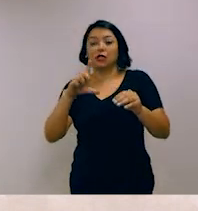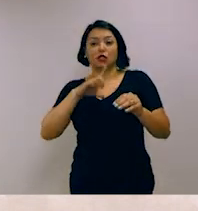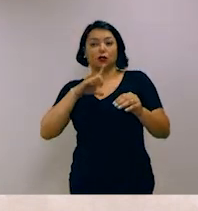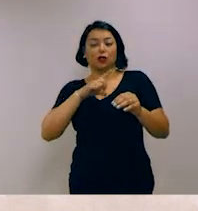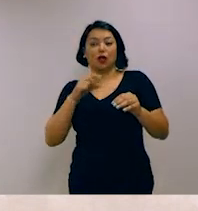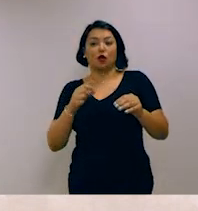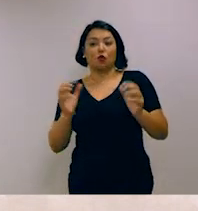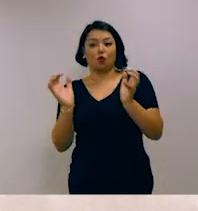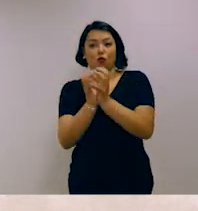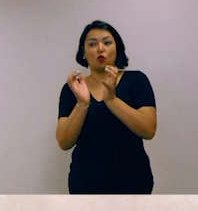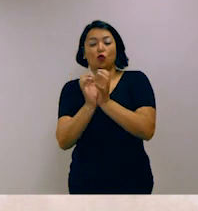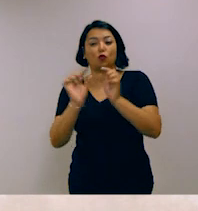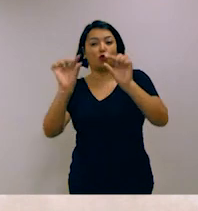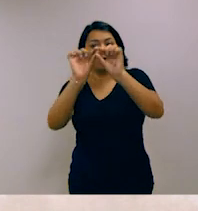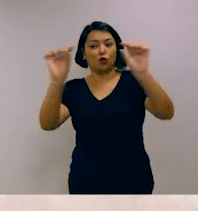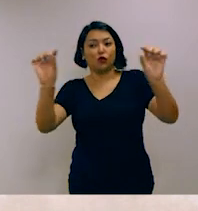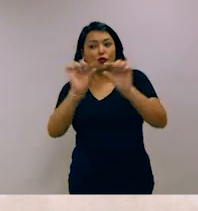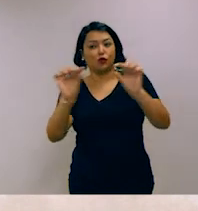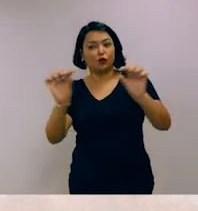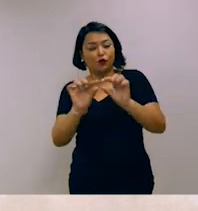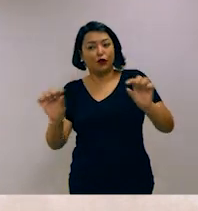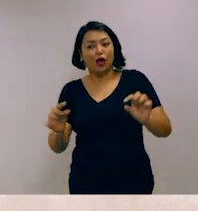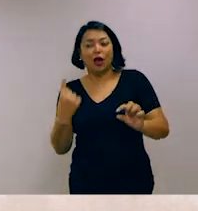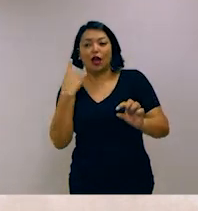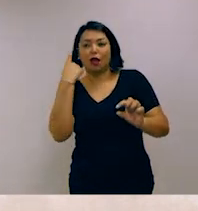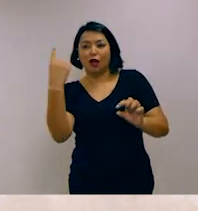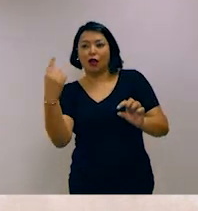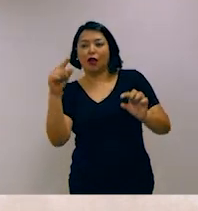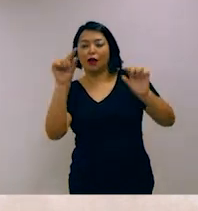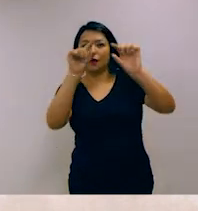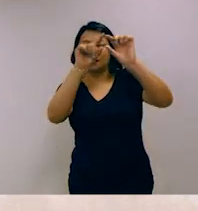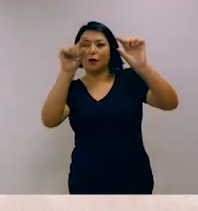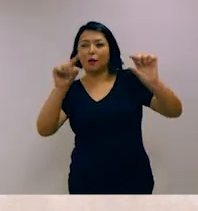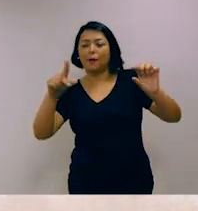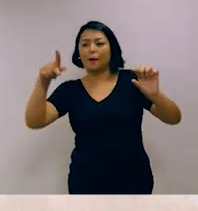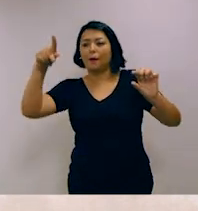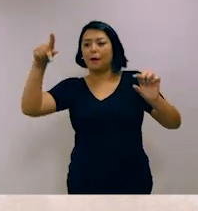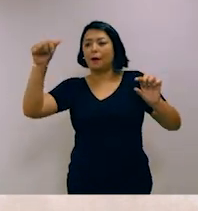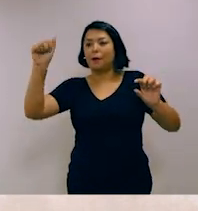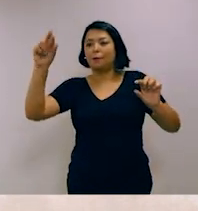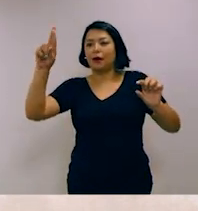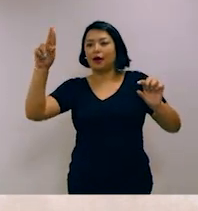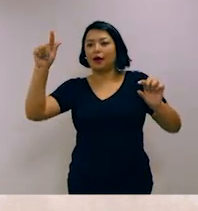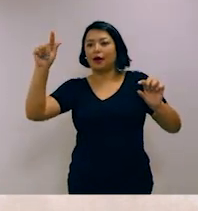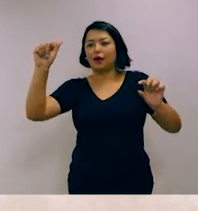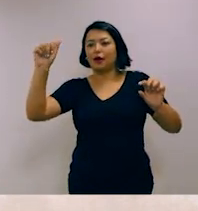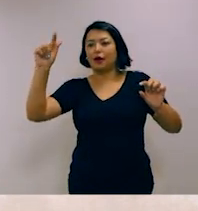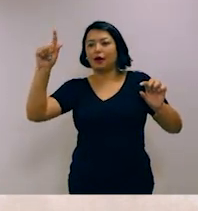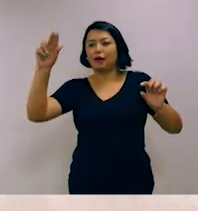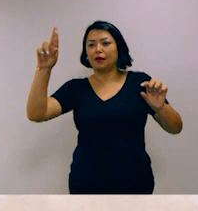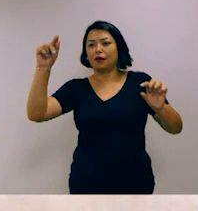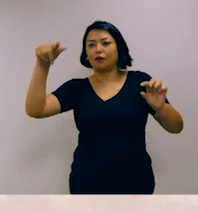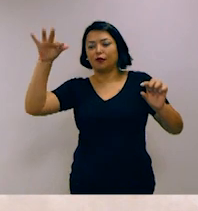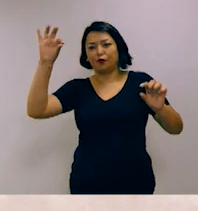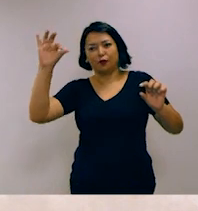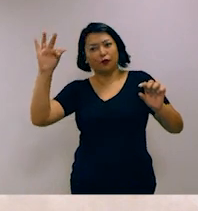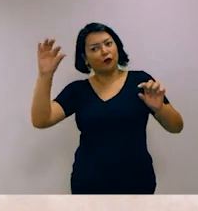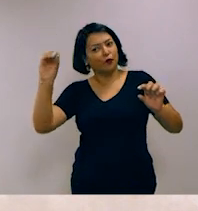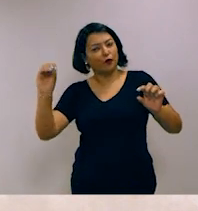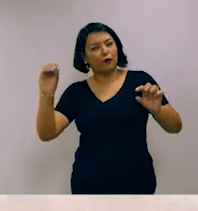of paragraphs, or if I have a set of textual documents, each document, each paragraph is going